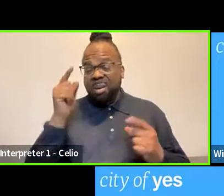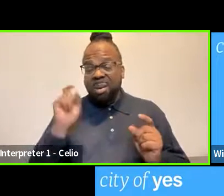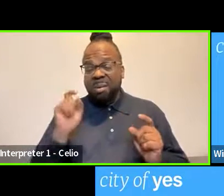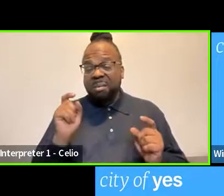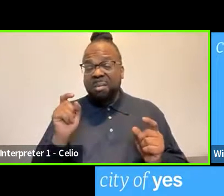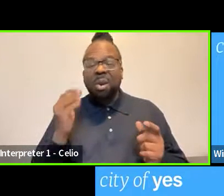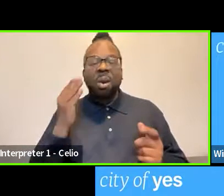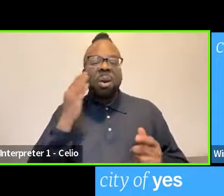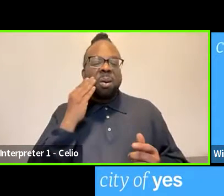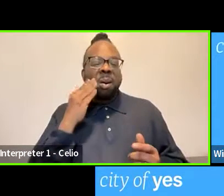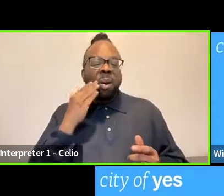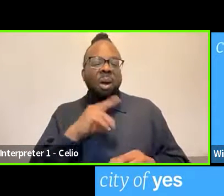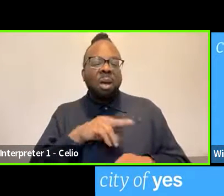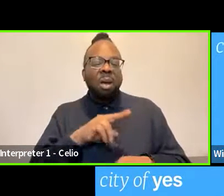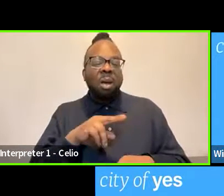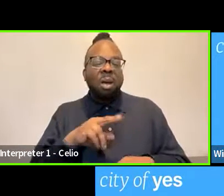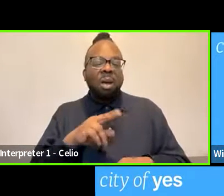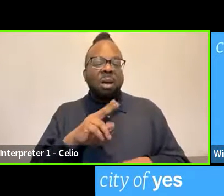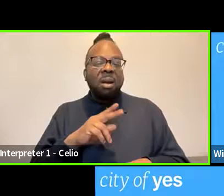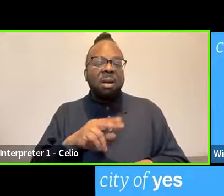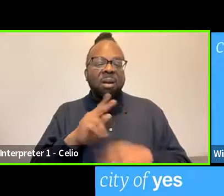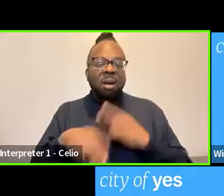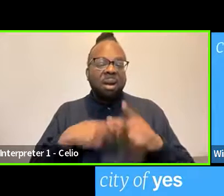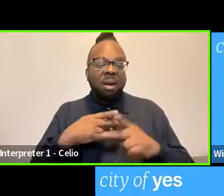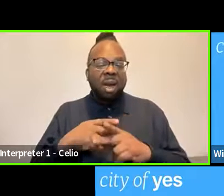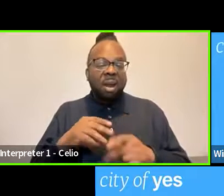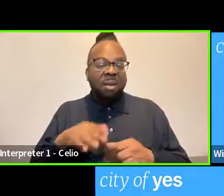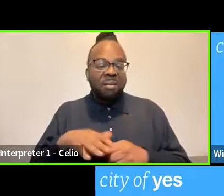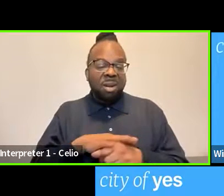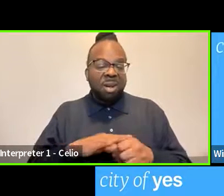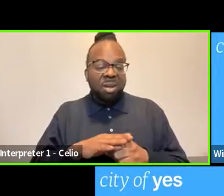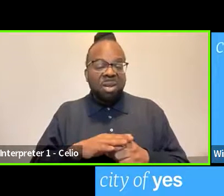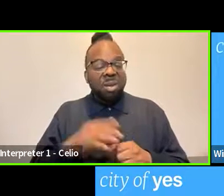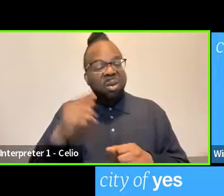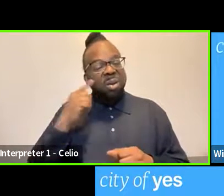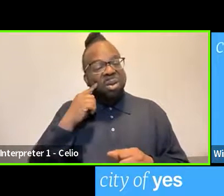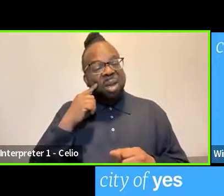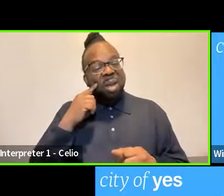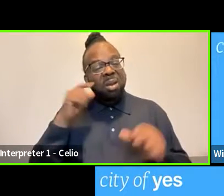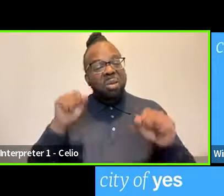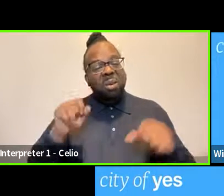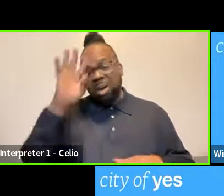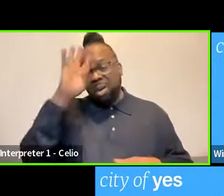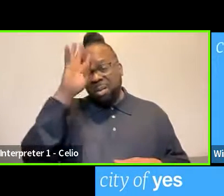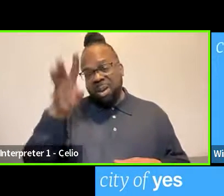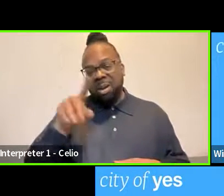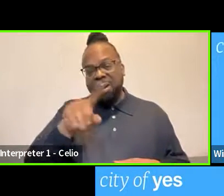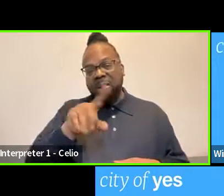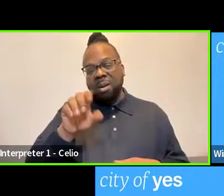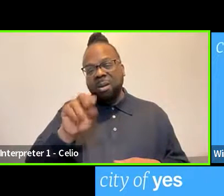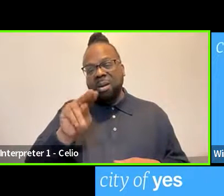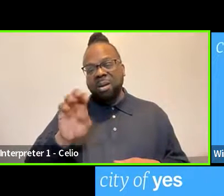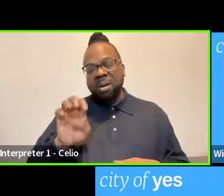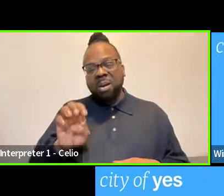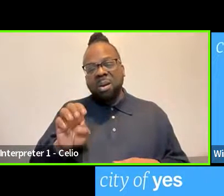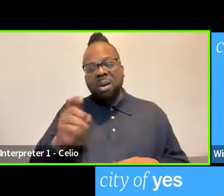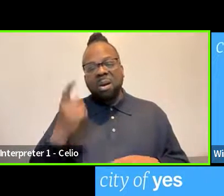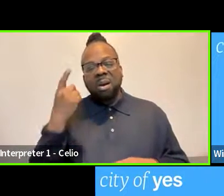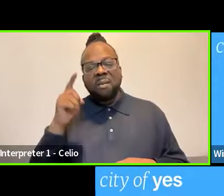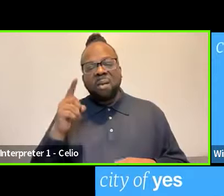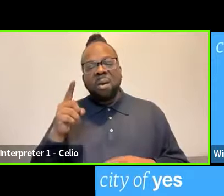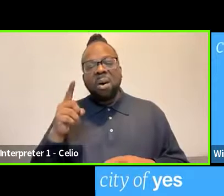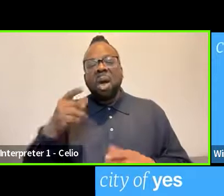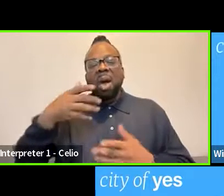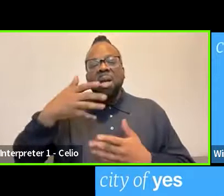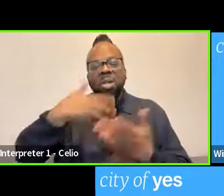the nature of our district, would you consider creating a zoning that would actually incentivize social housing rather than